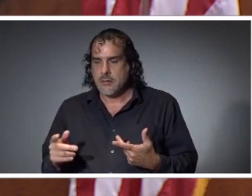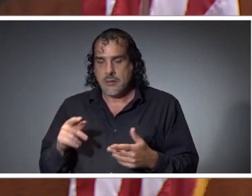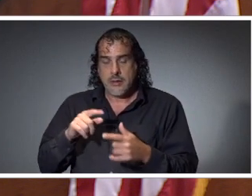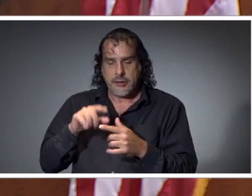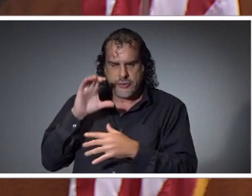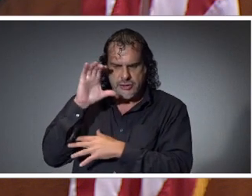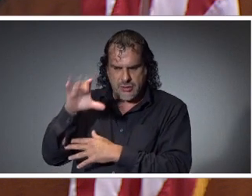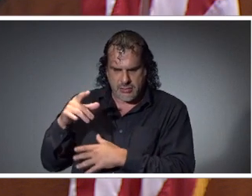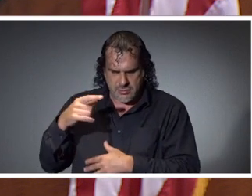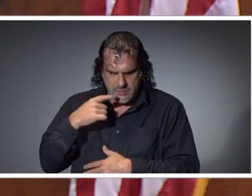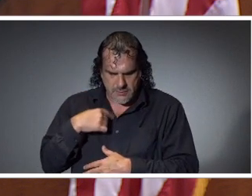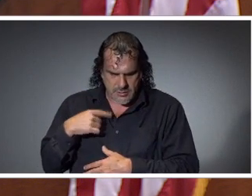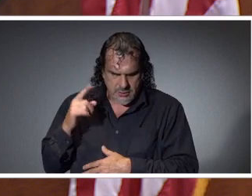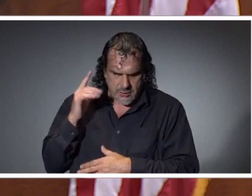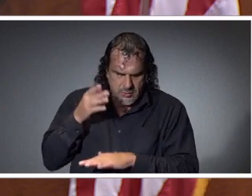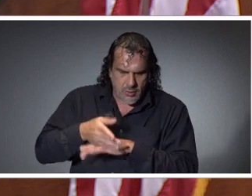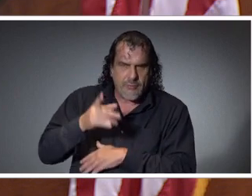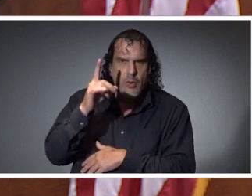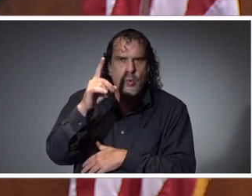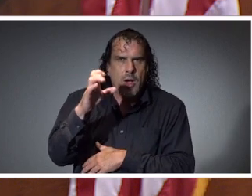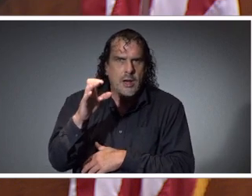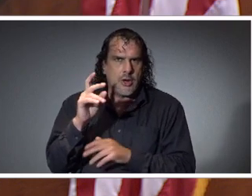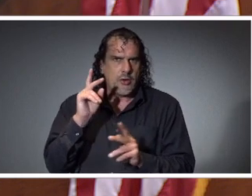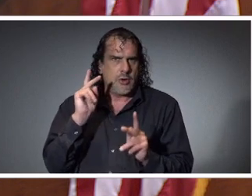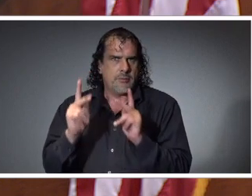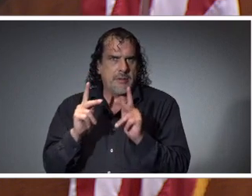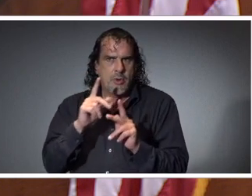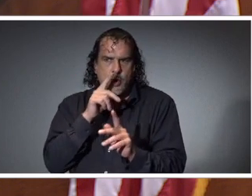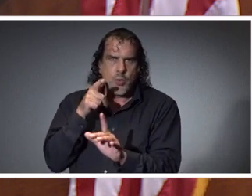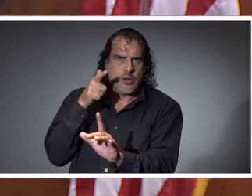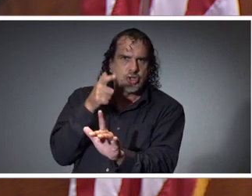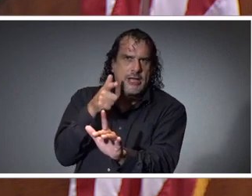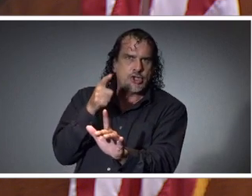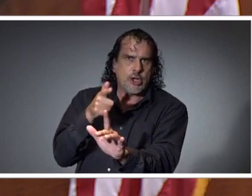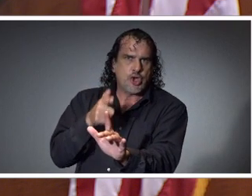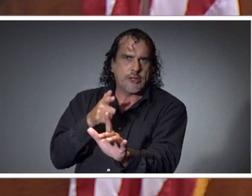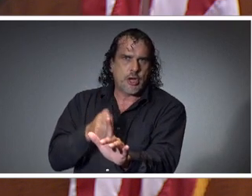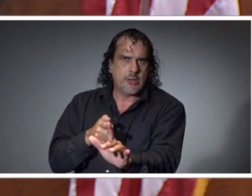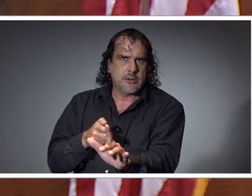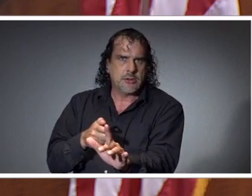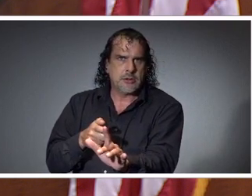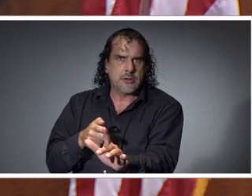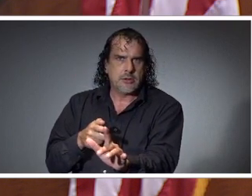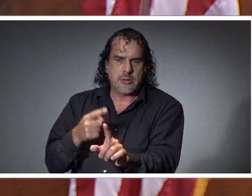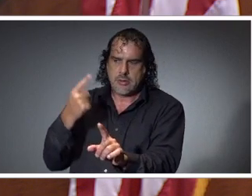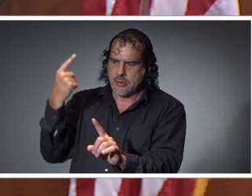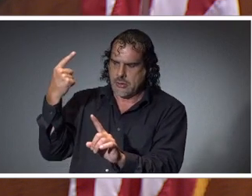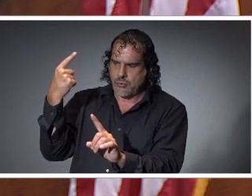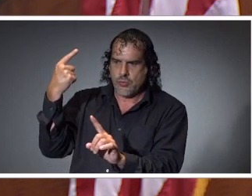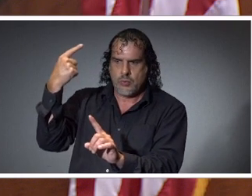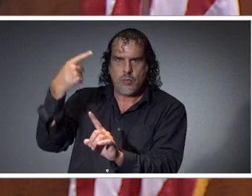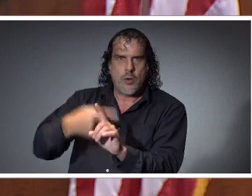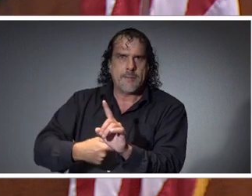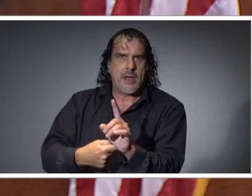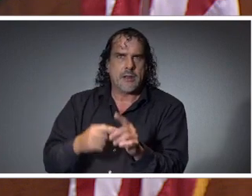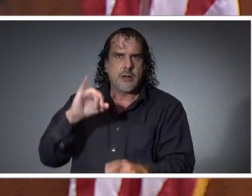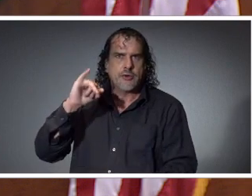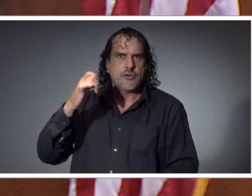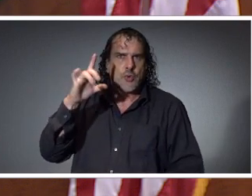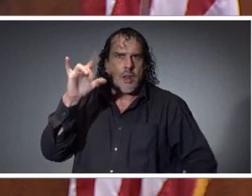was over 100 individuals that were shot in the month of July.